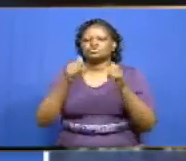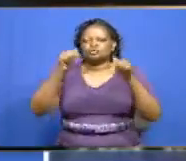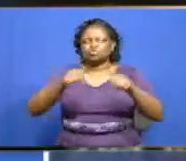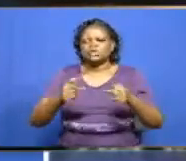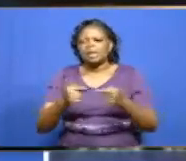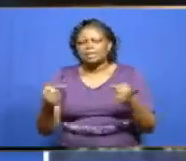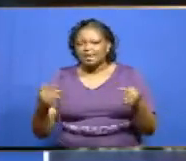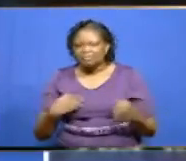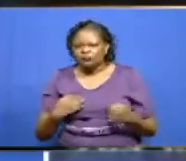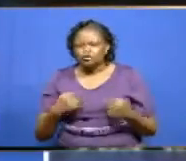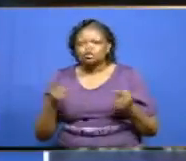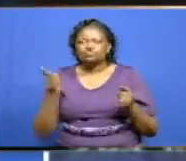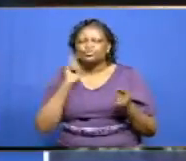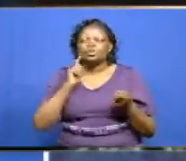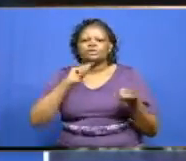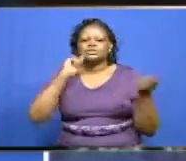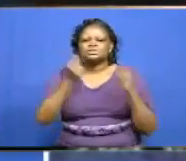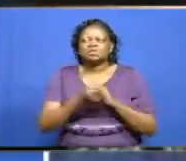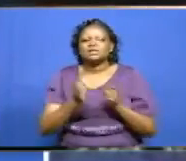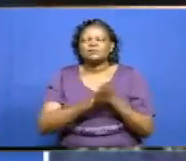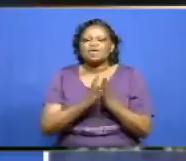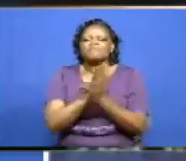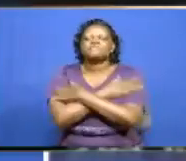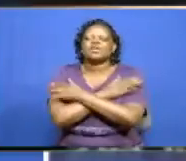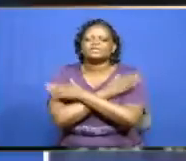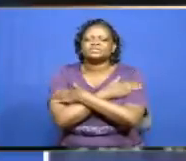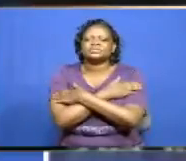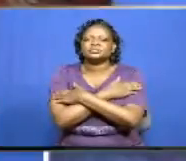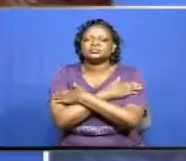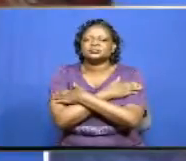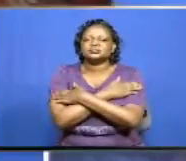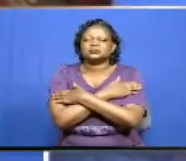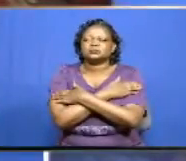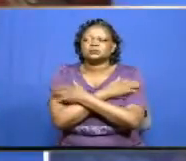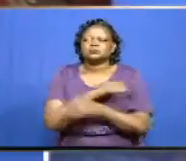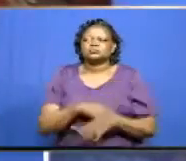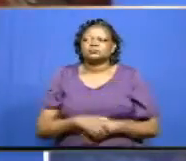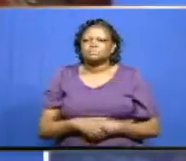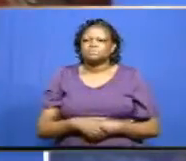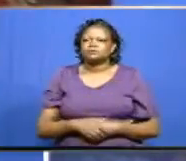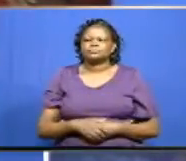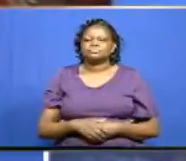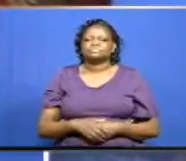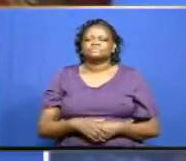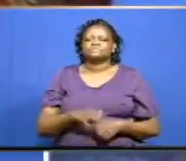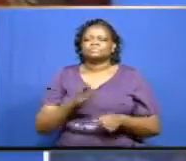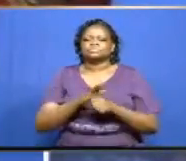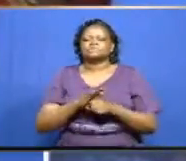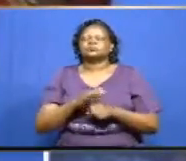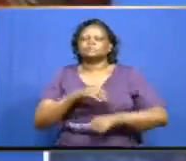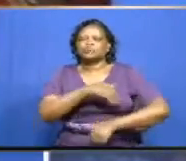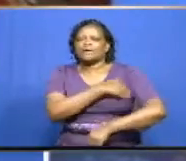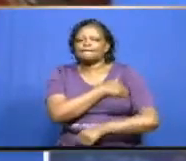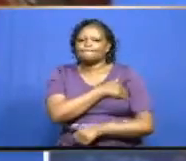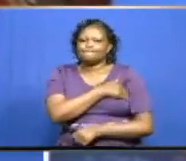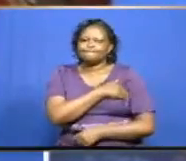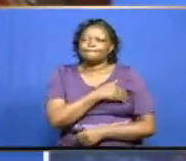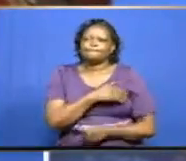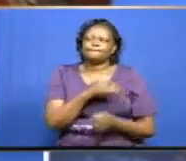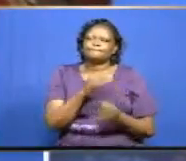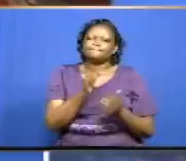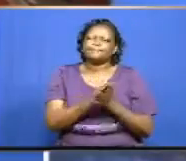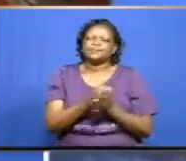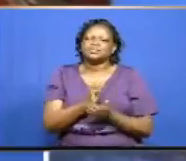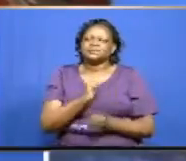today might be his or her friends tomorrow. Majority whips Benjamin Washeli and Senator